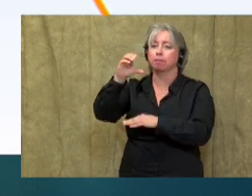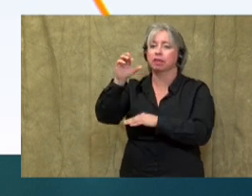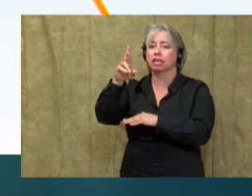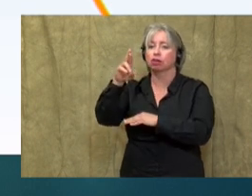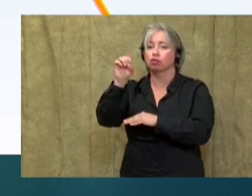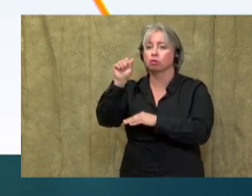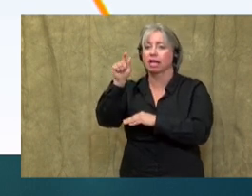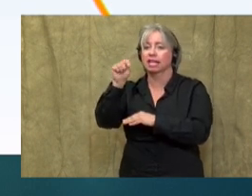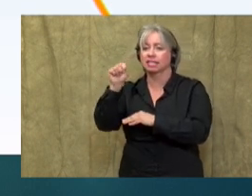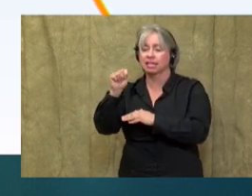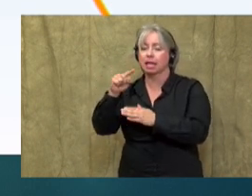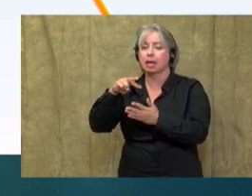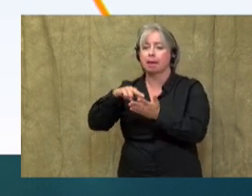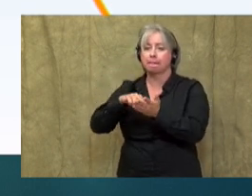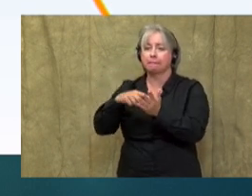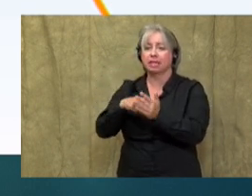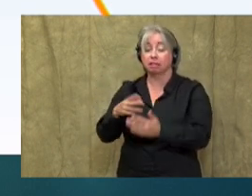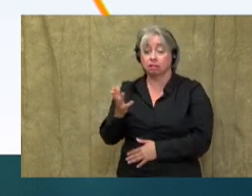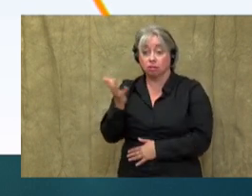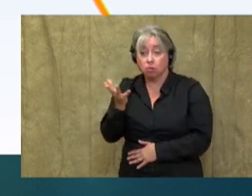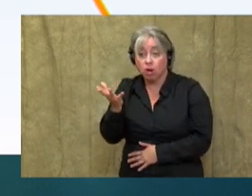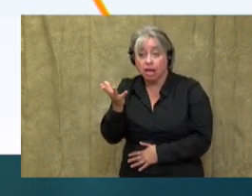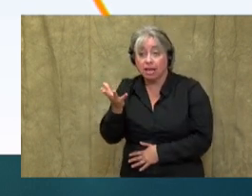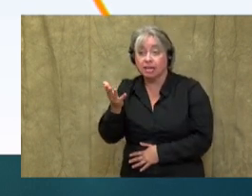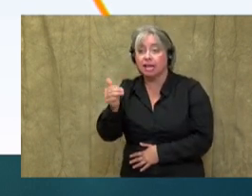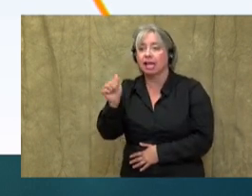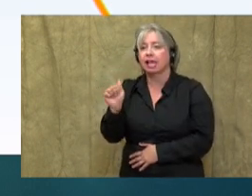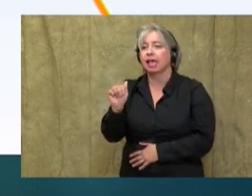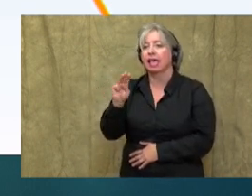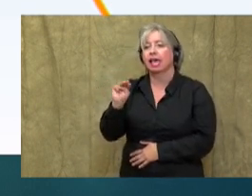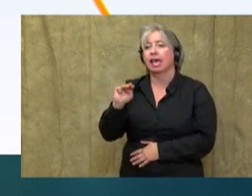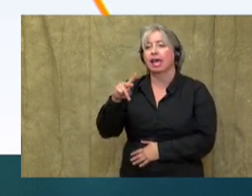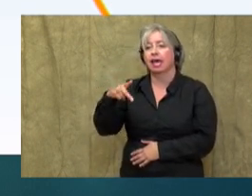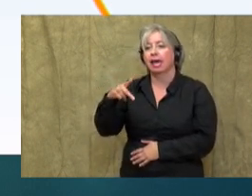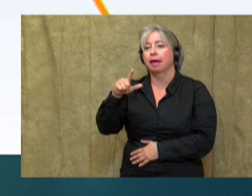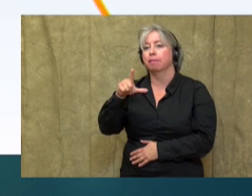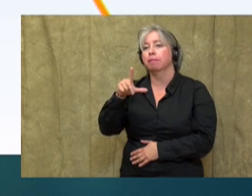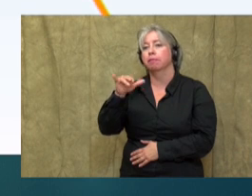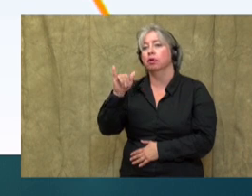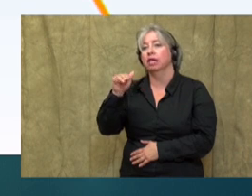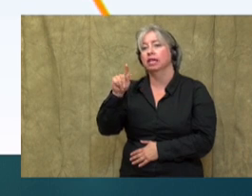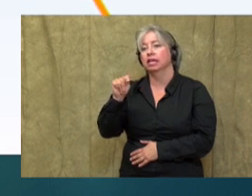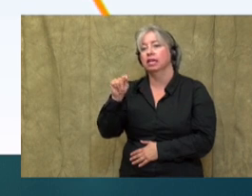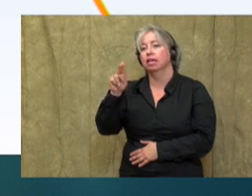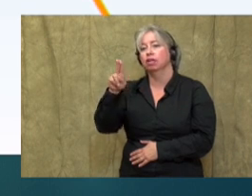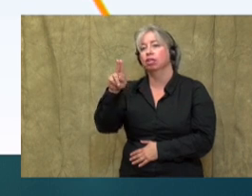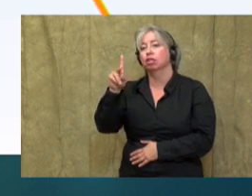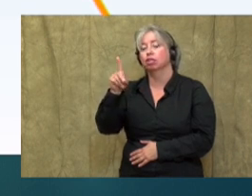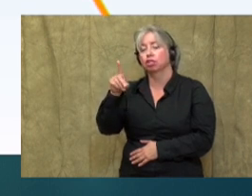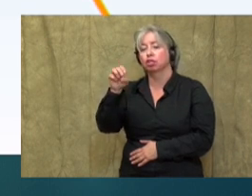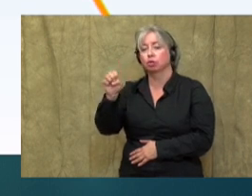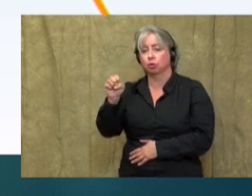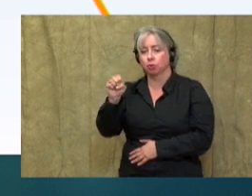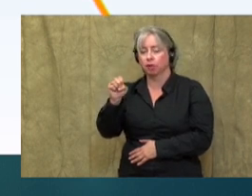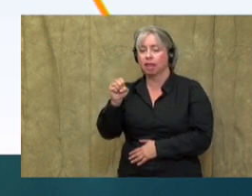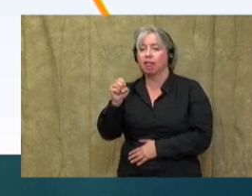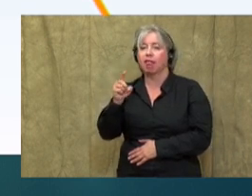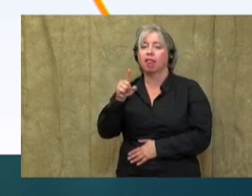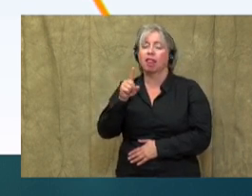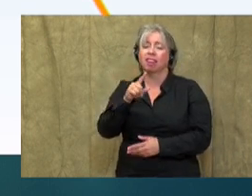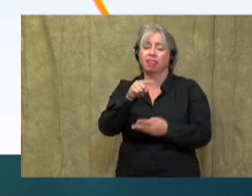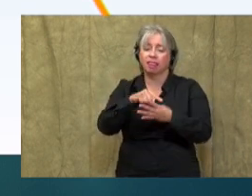my amplitude, and we're going to talk more about amplitude when we get to sound. But those are the parts of